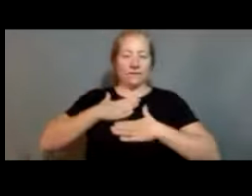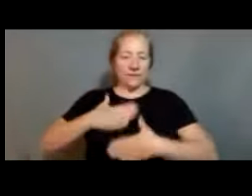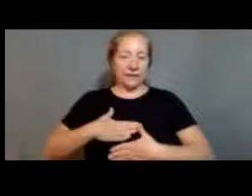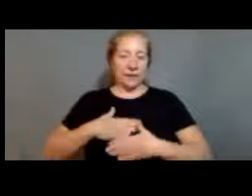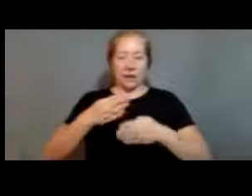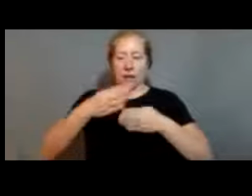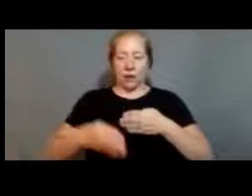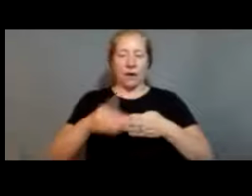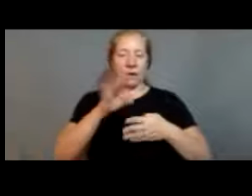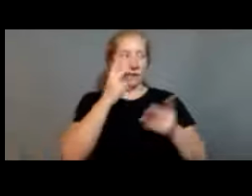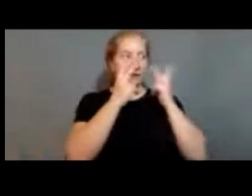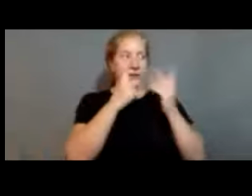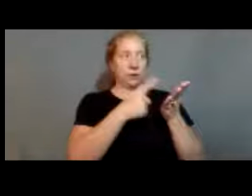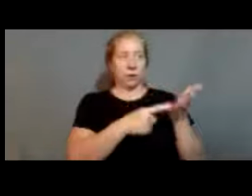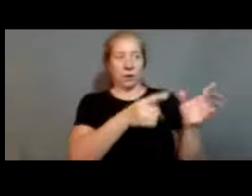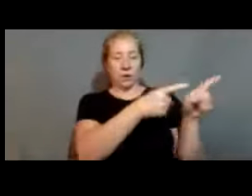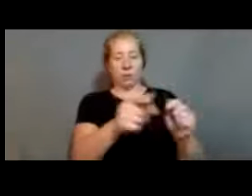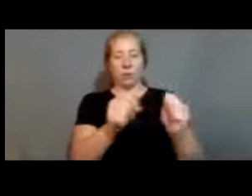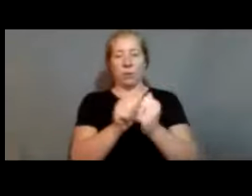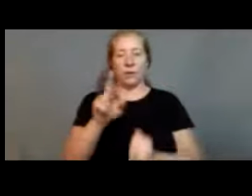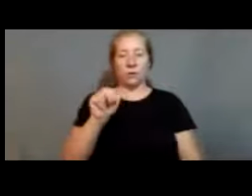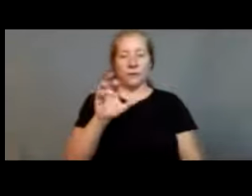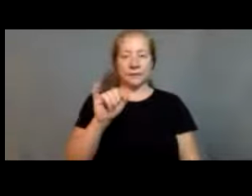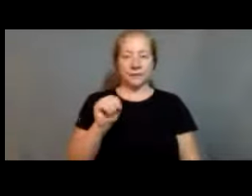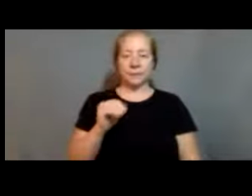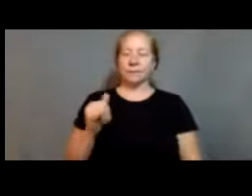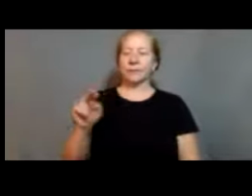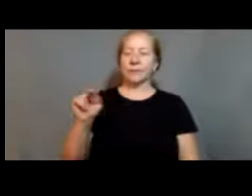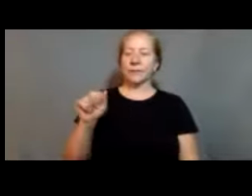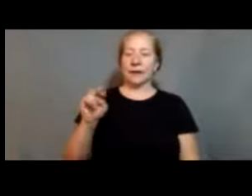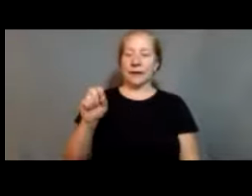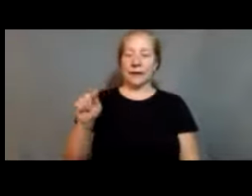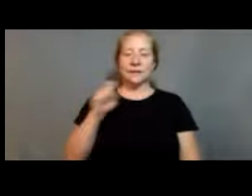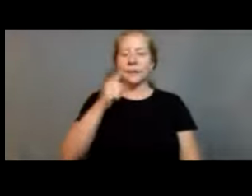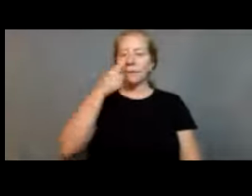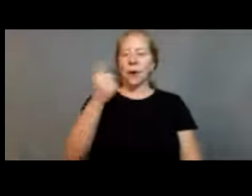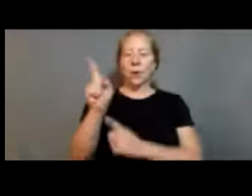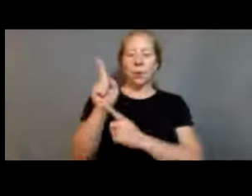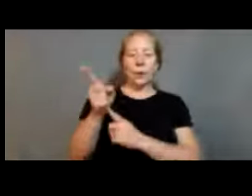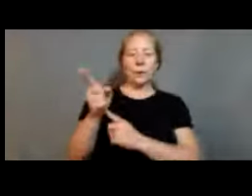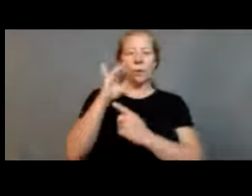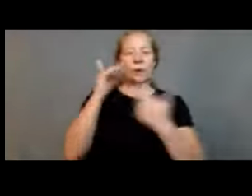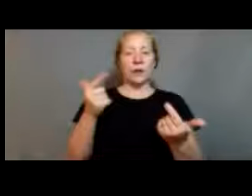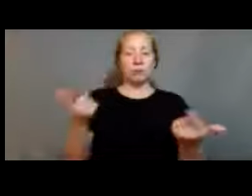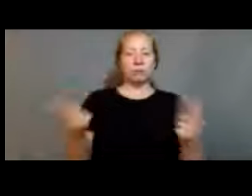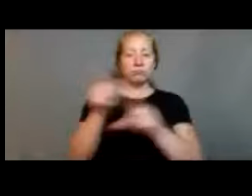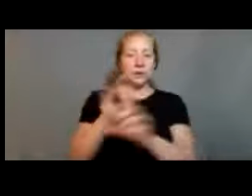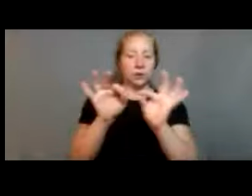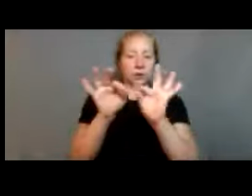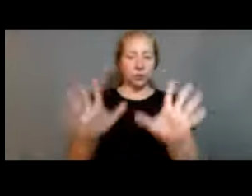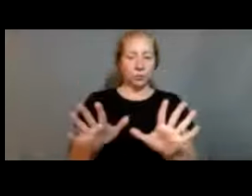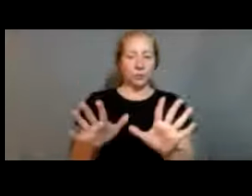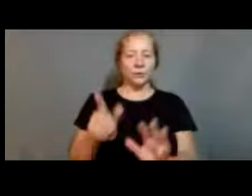seeing the events of racism. Dr. Douge, we're going to take a minute to change our interpreters for